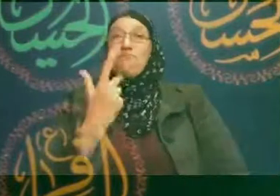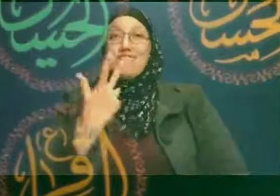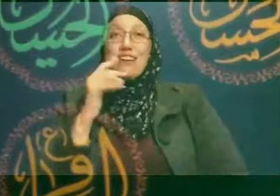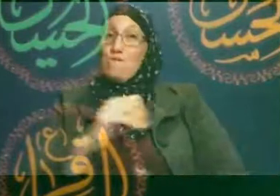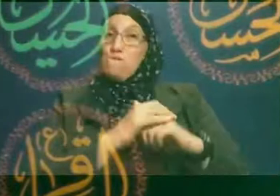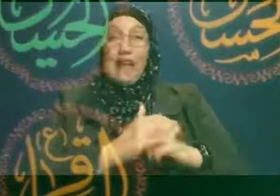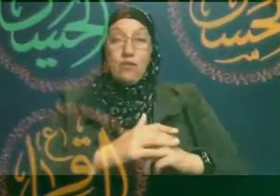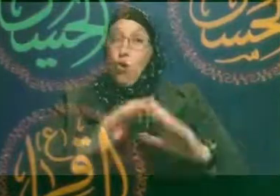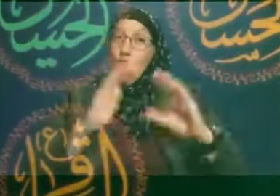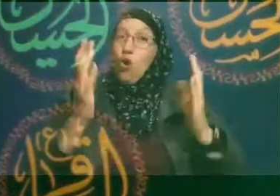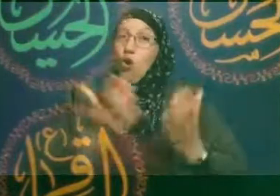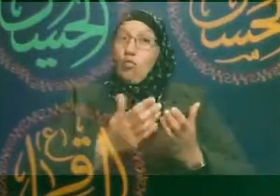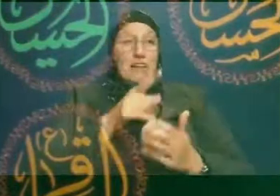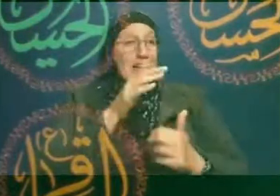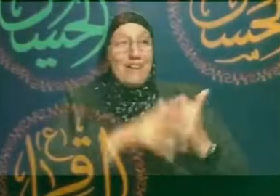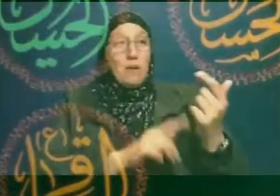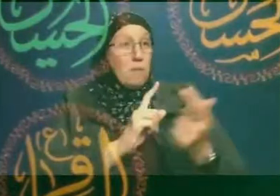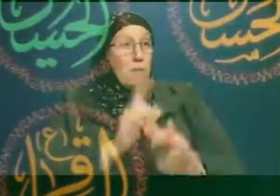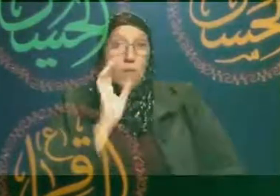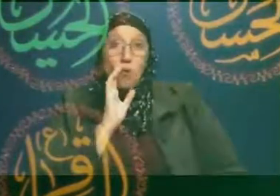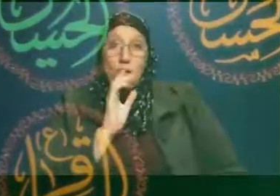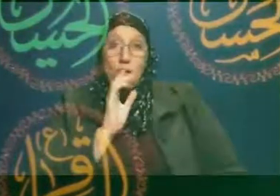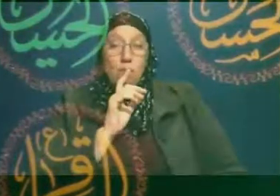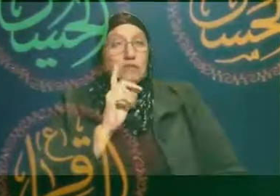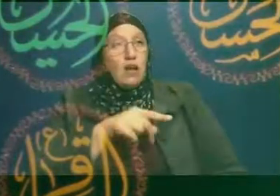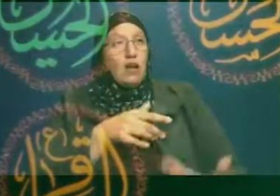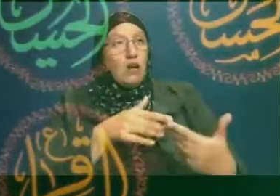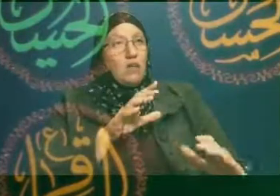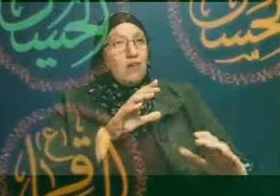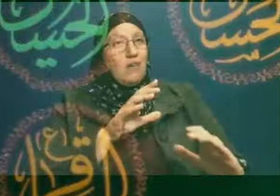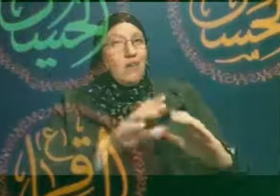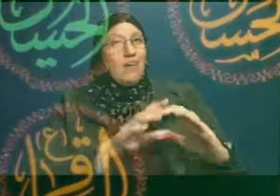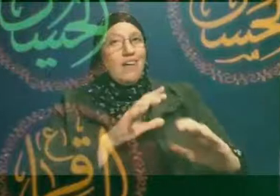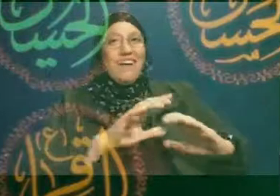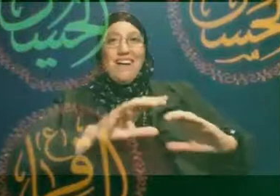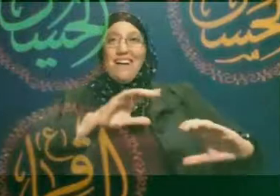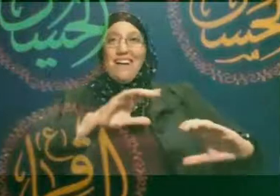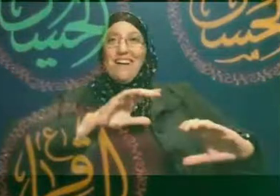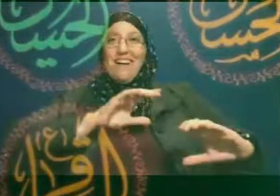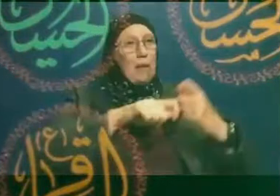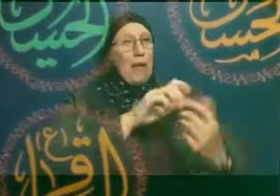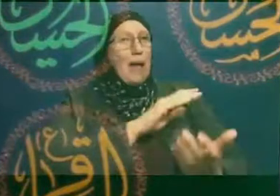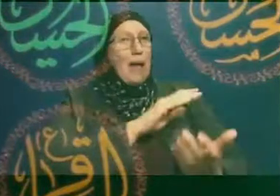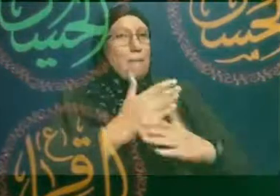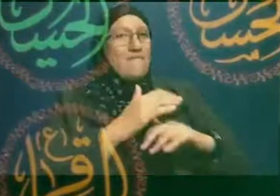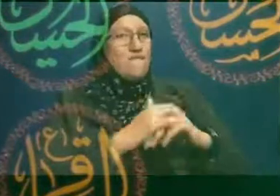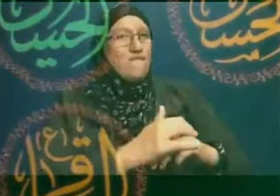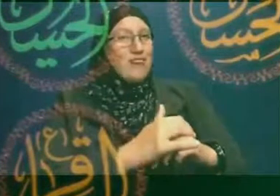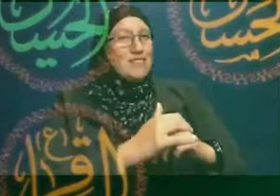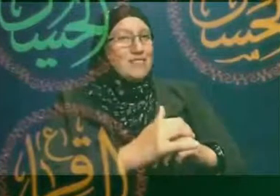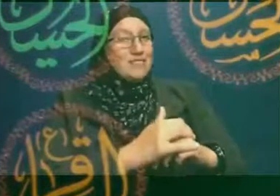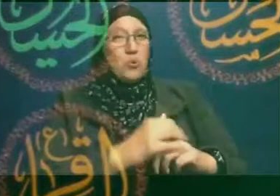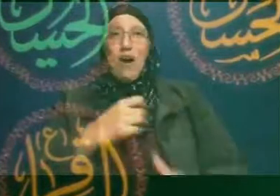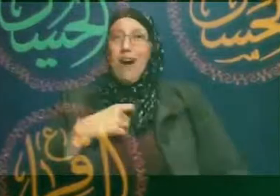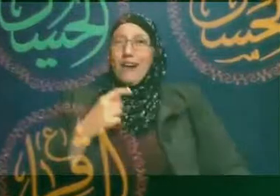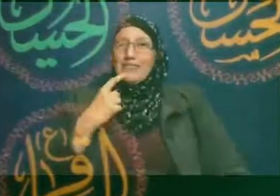the more you're getting to know each other. The question is, I said to her that, how much, how or little have you ever communicated